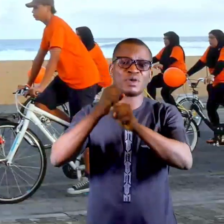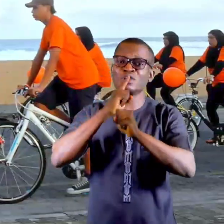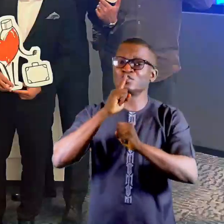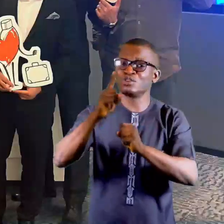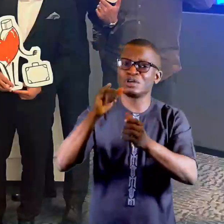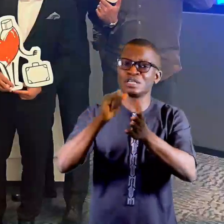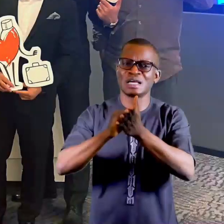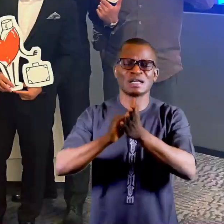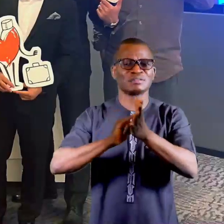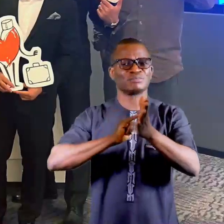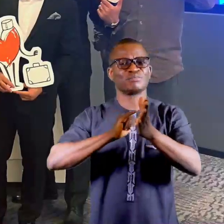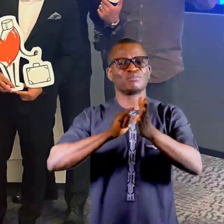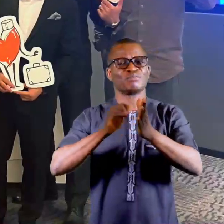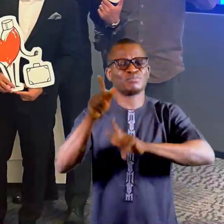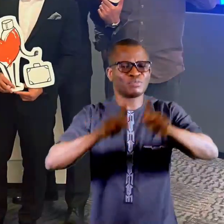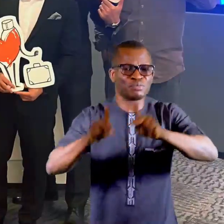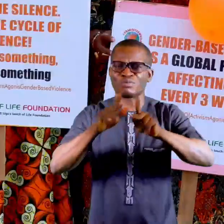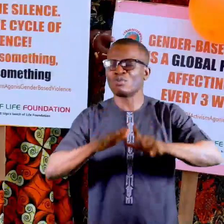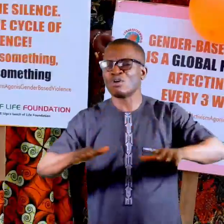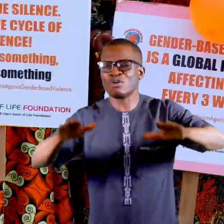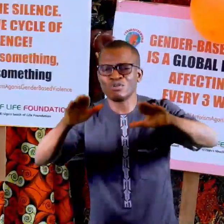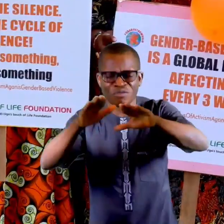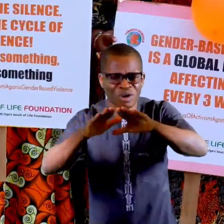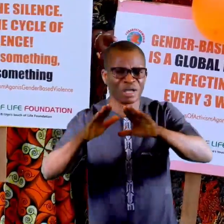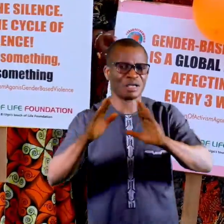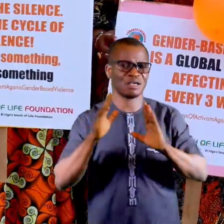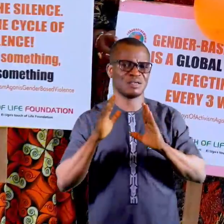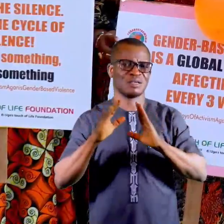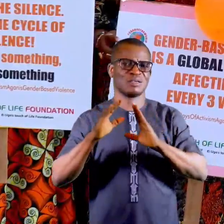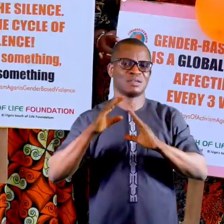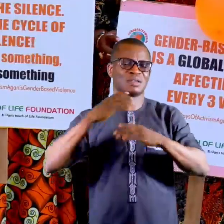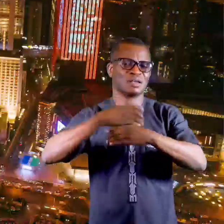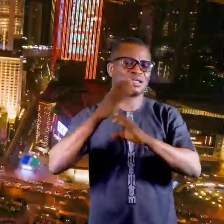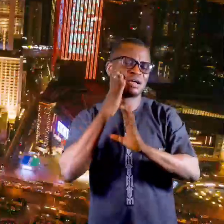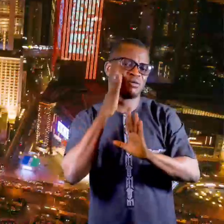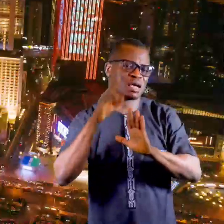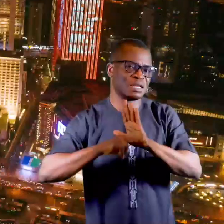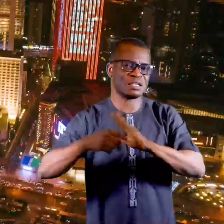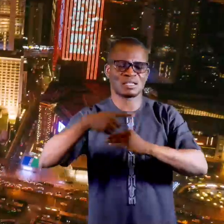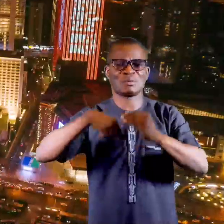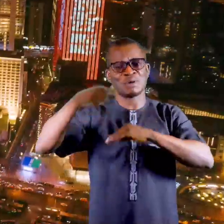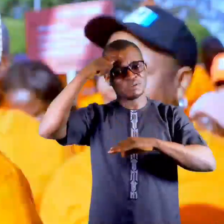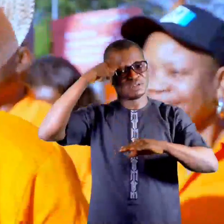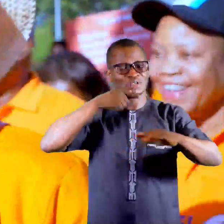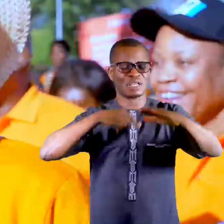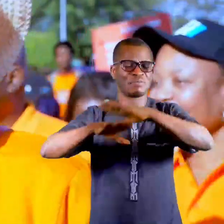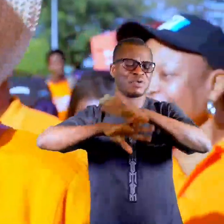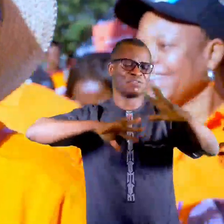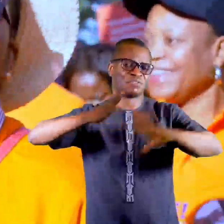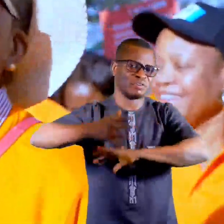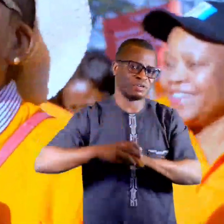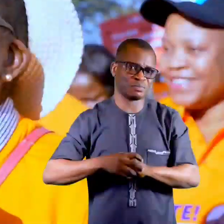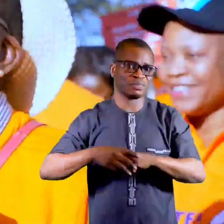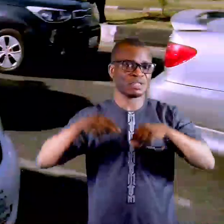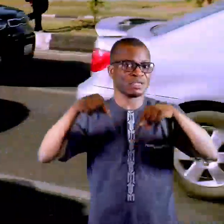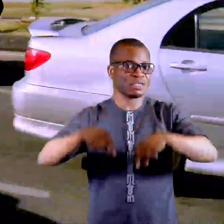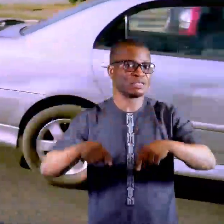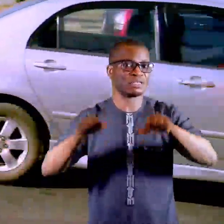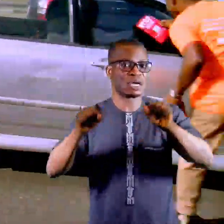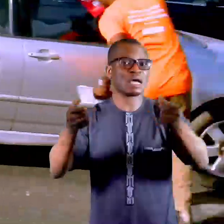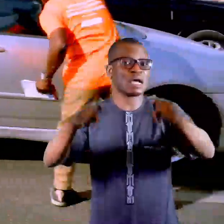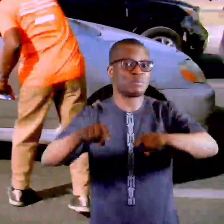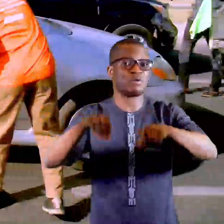that the whole populace and community are sensitized about gender-based violence. This sensitization has to do